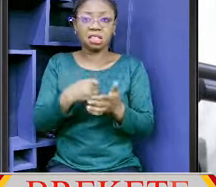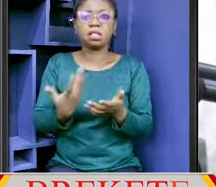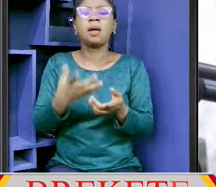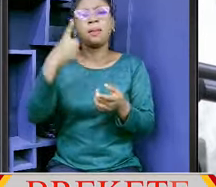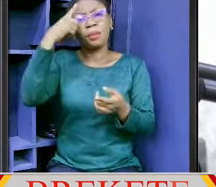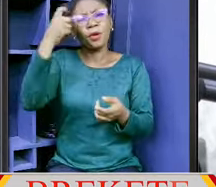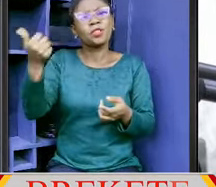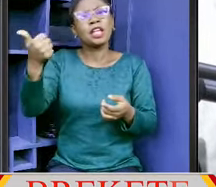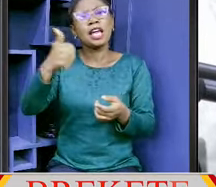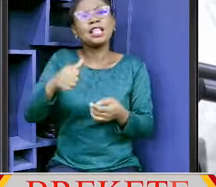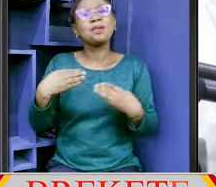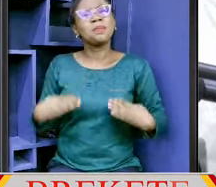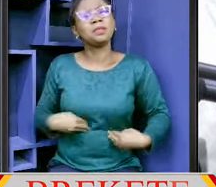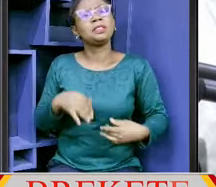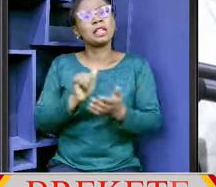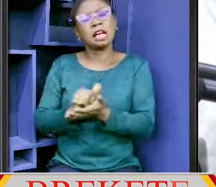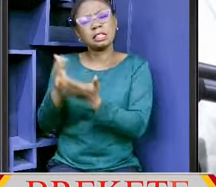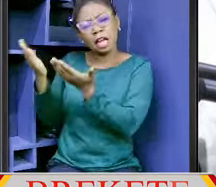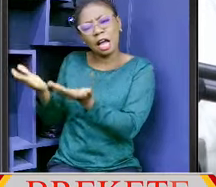no need.